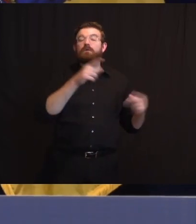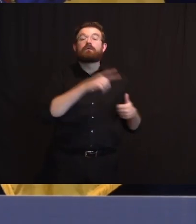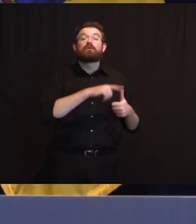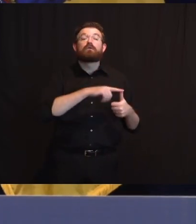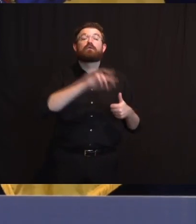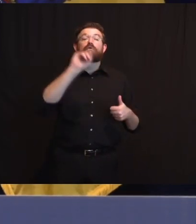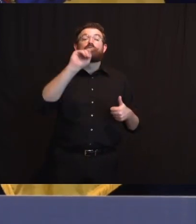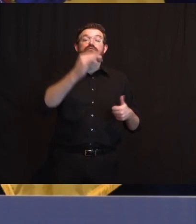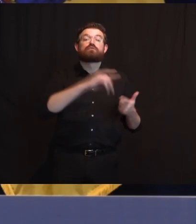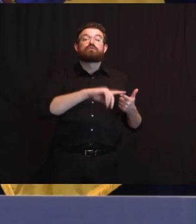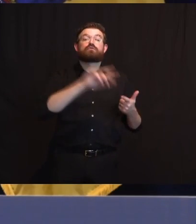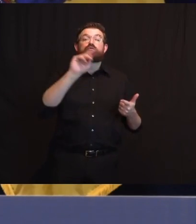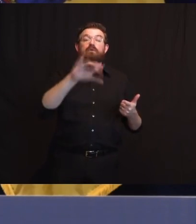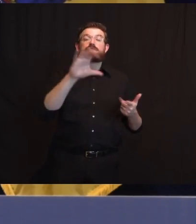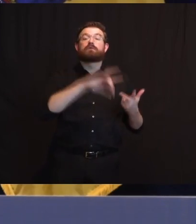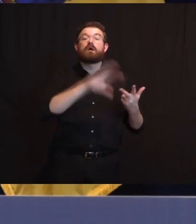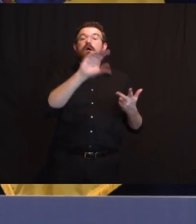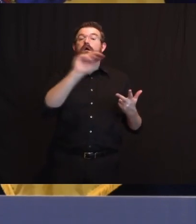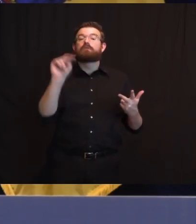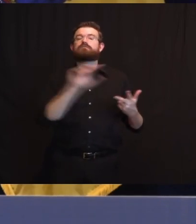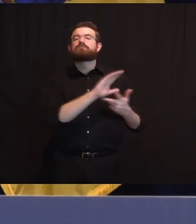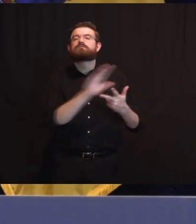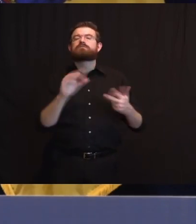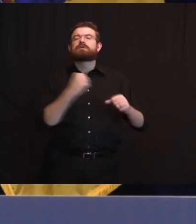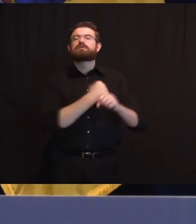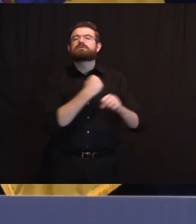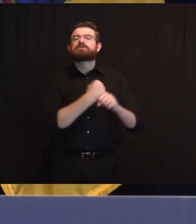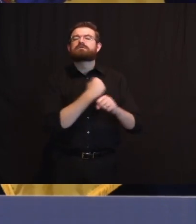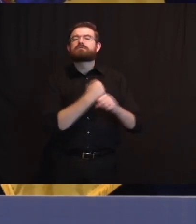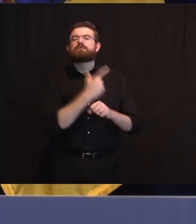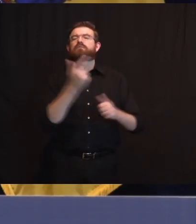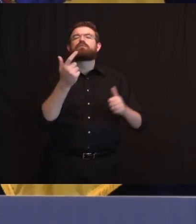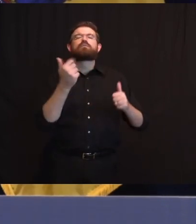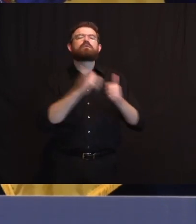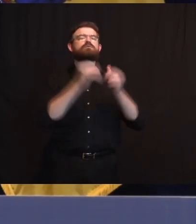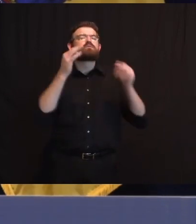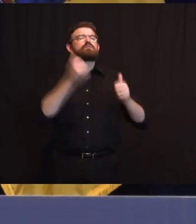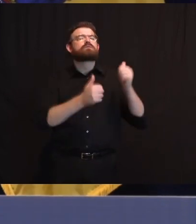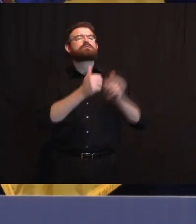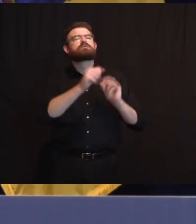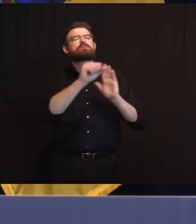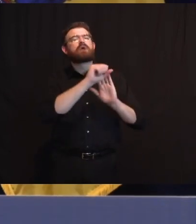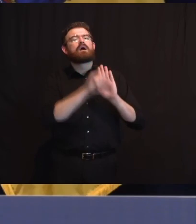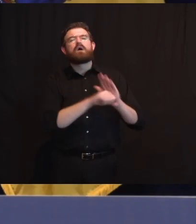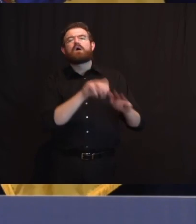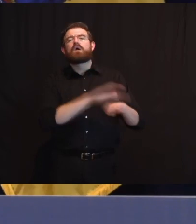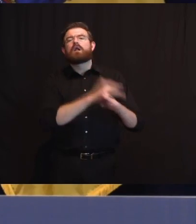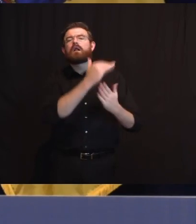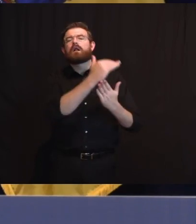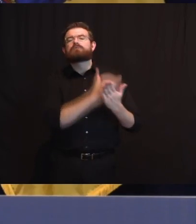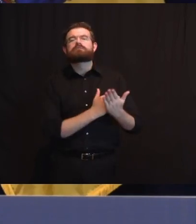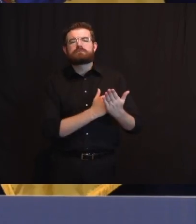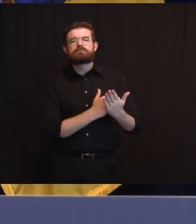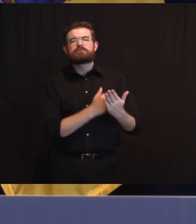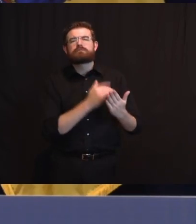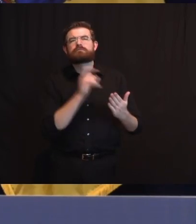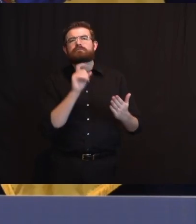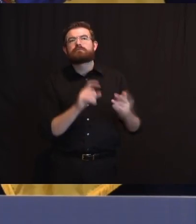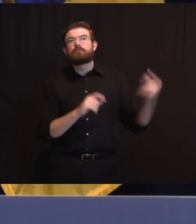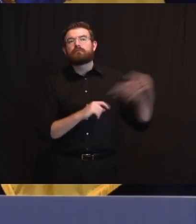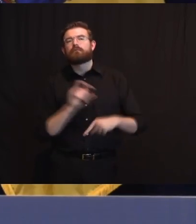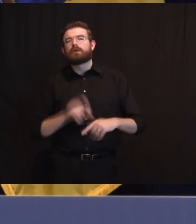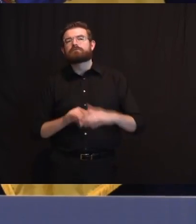of quarantine states? We know you're looking at stats from 7-day rolling averages, but what is the source of this information? Is it the CDC, or are you